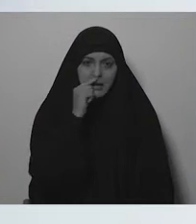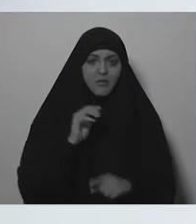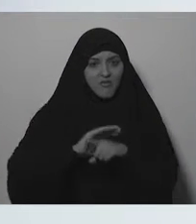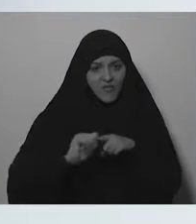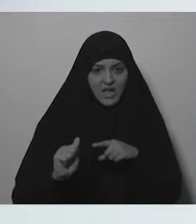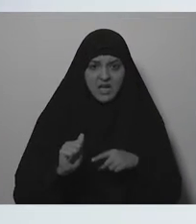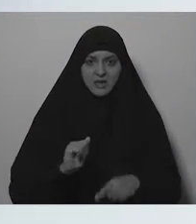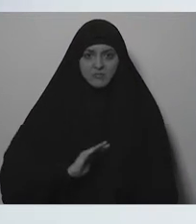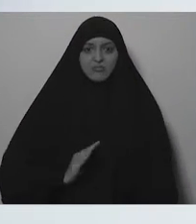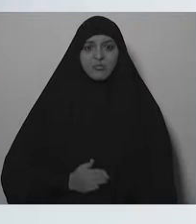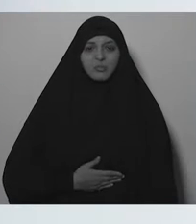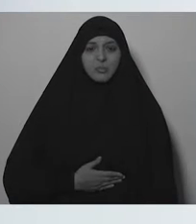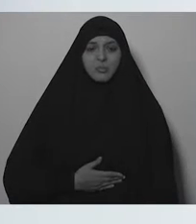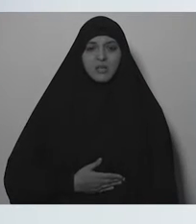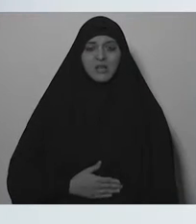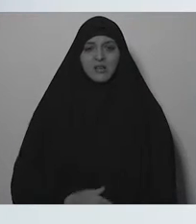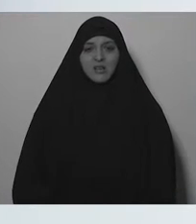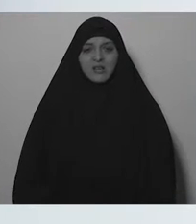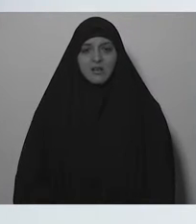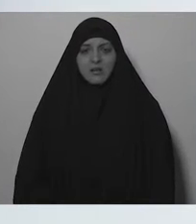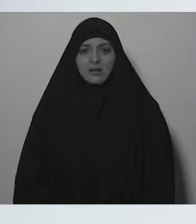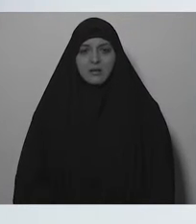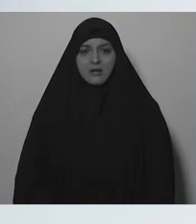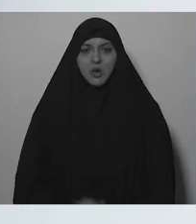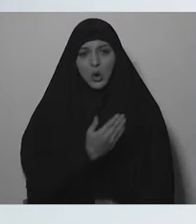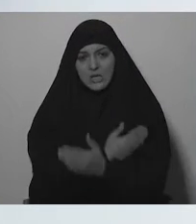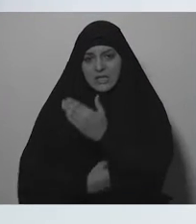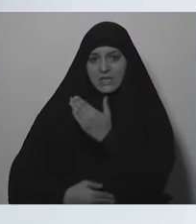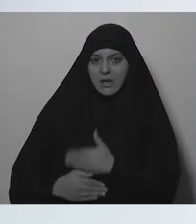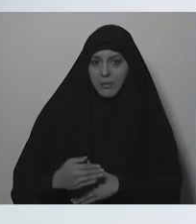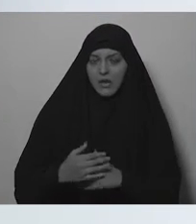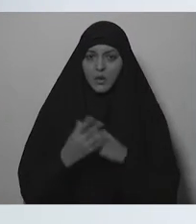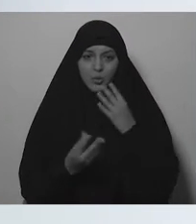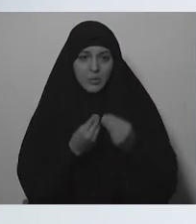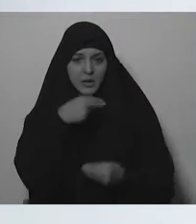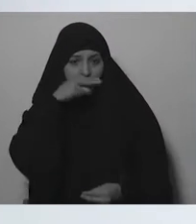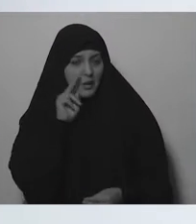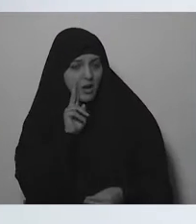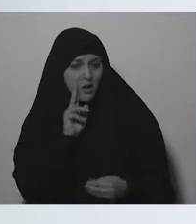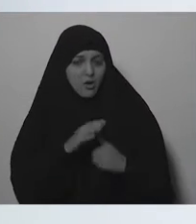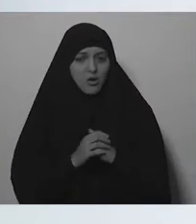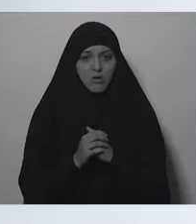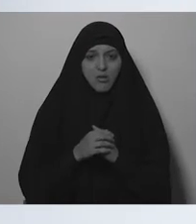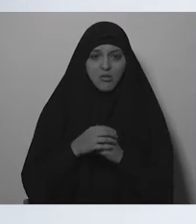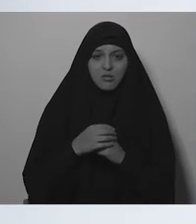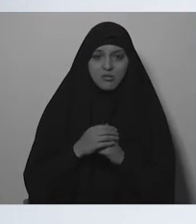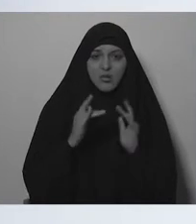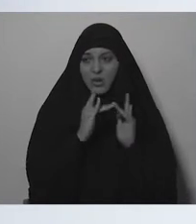to satisfy the disabled people or the parents to